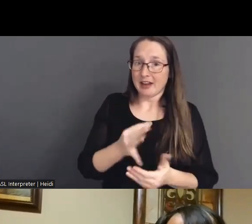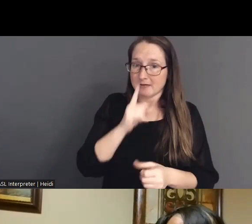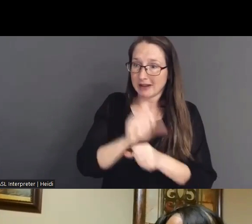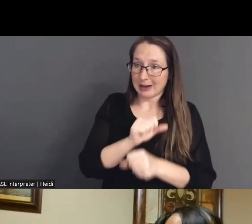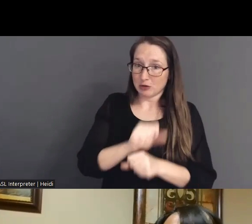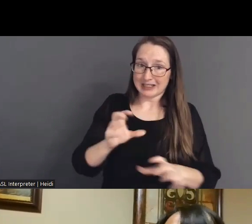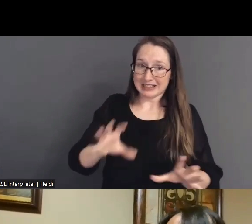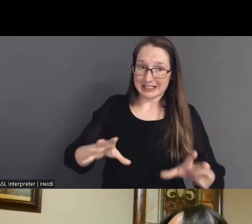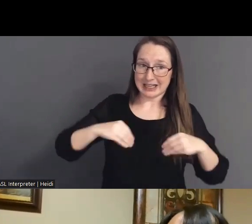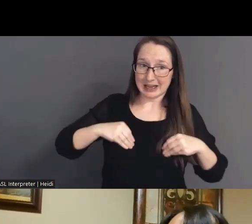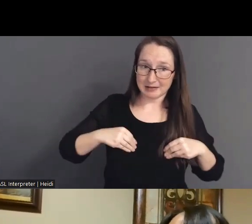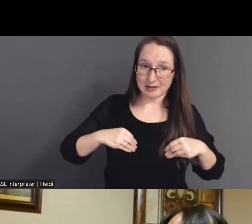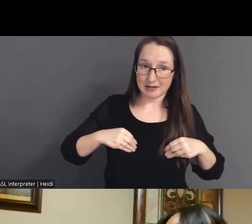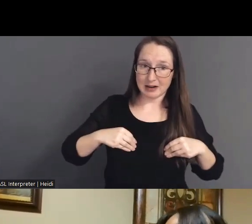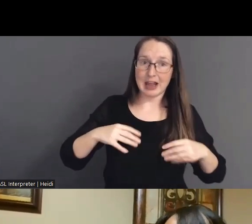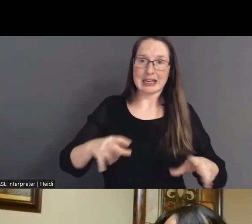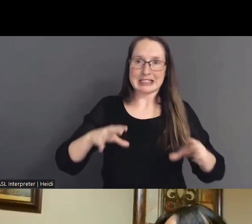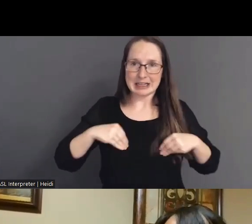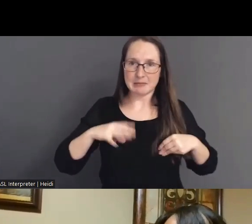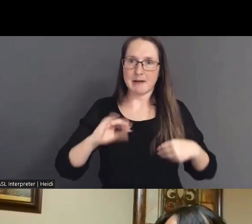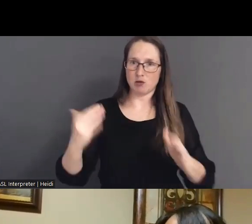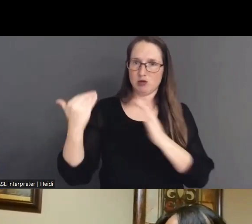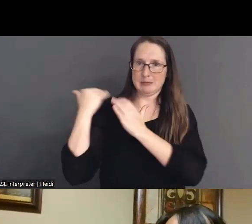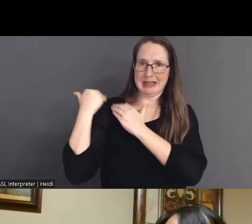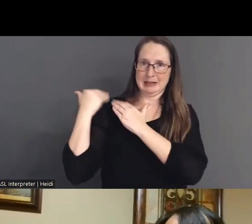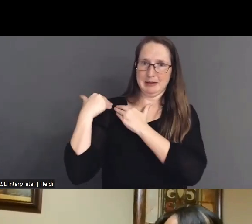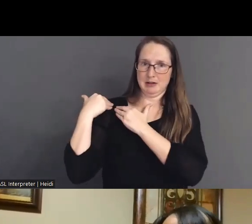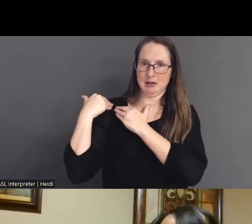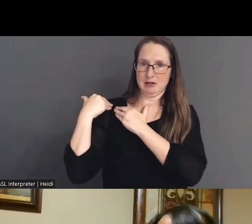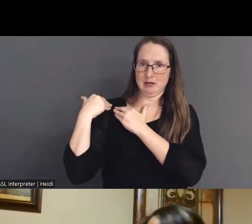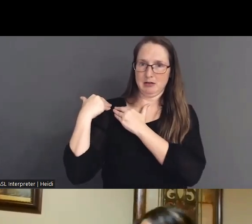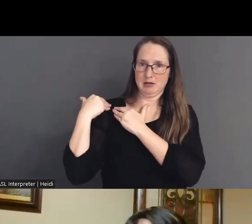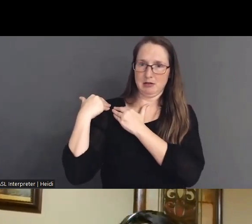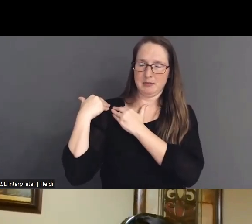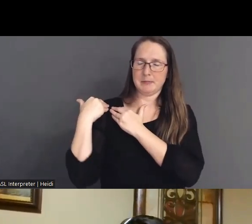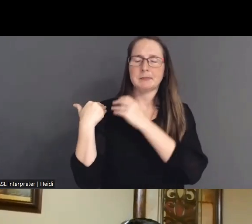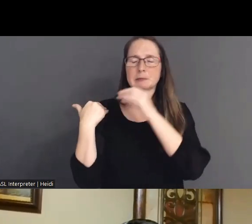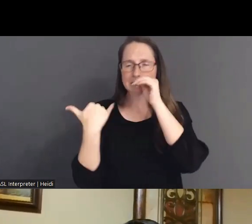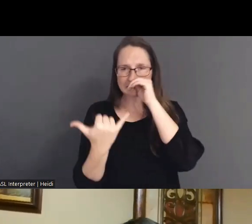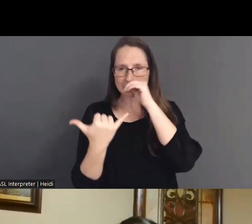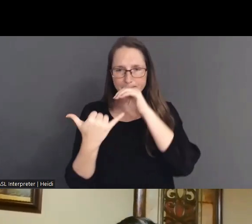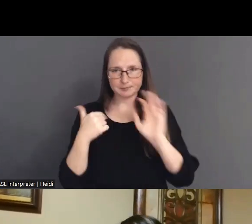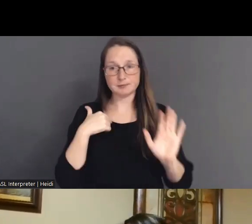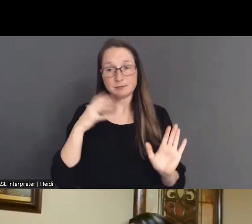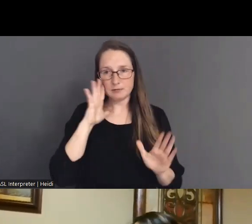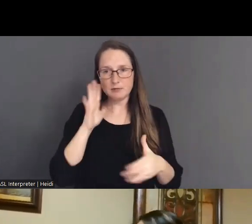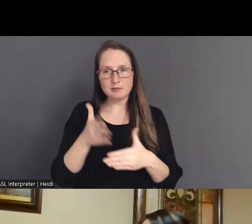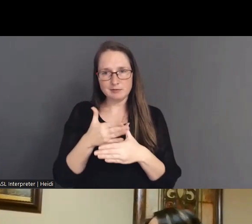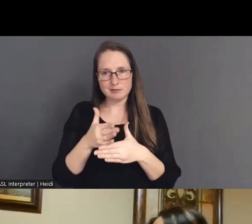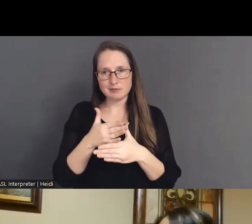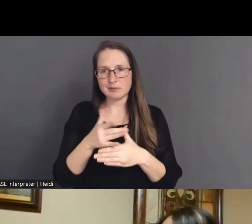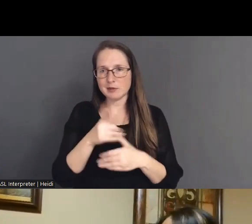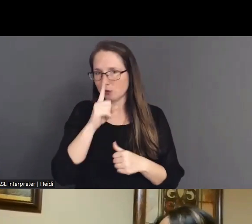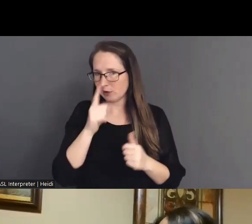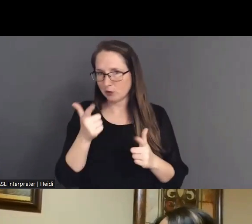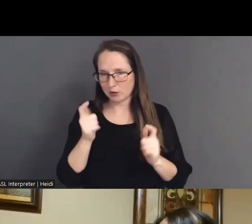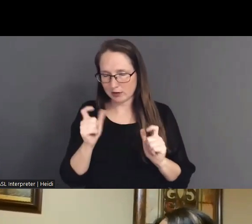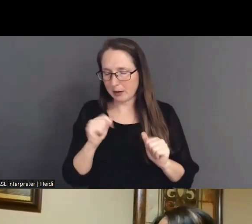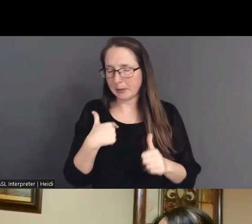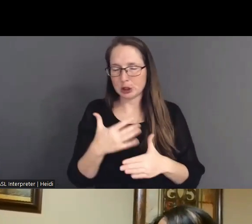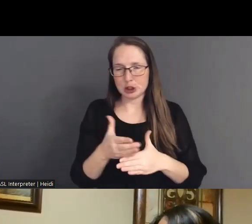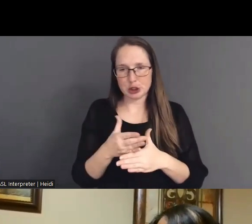accepted, and acceptance of responsibility. Now, I will share really quickly